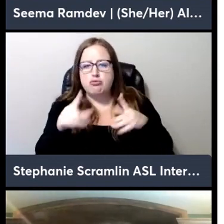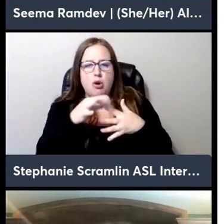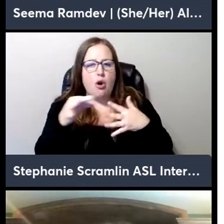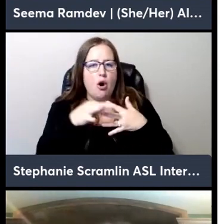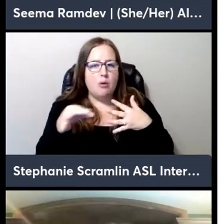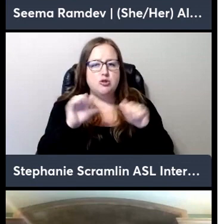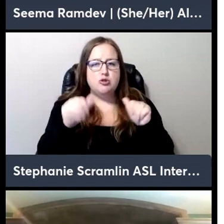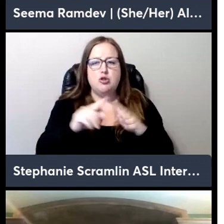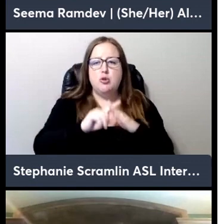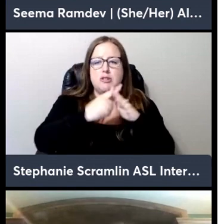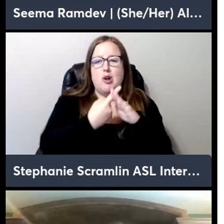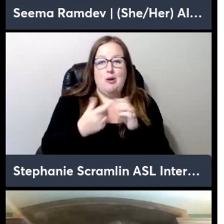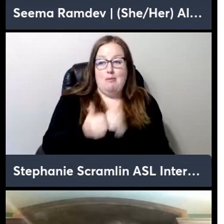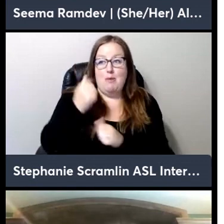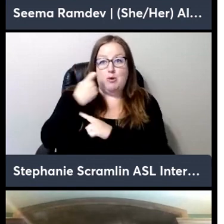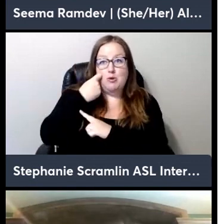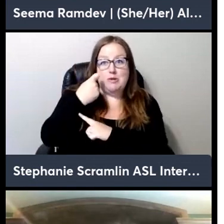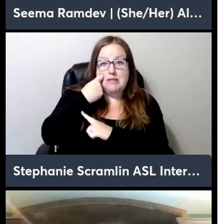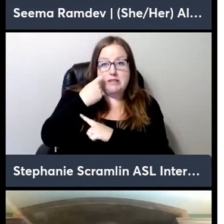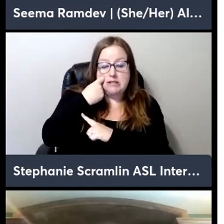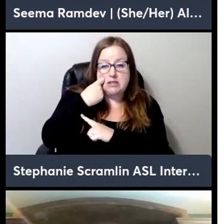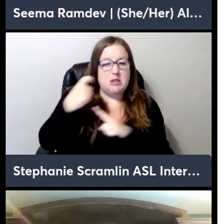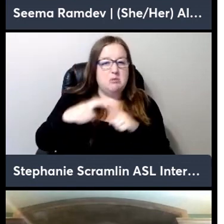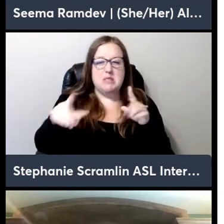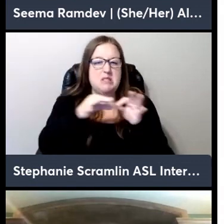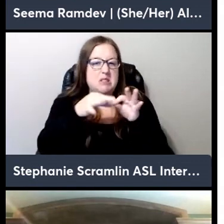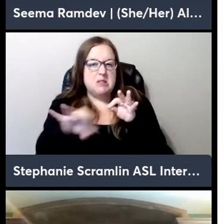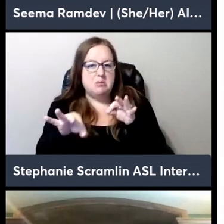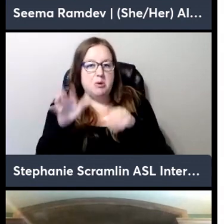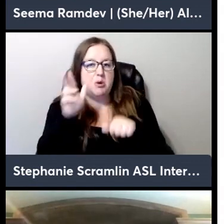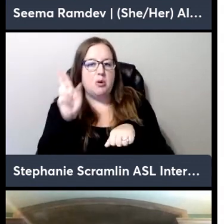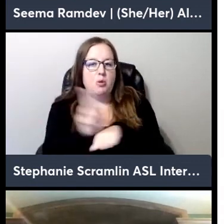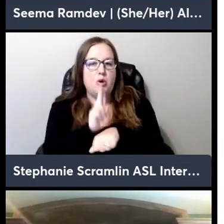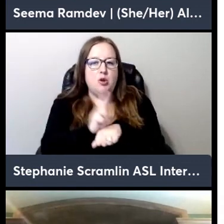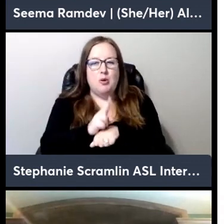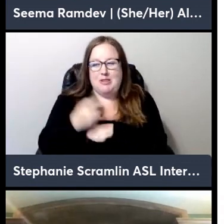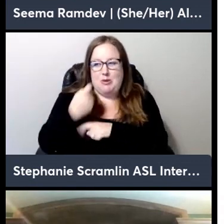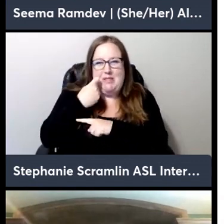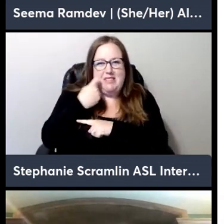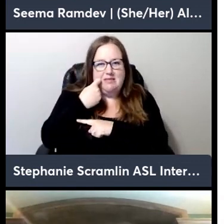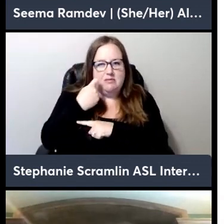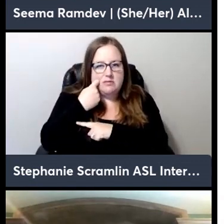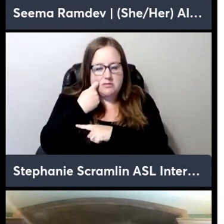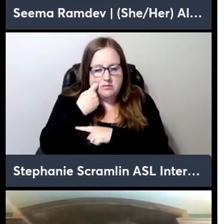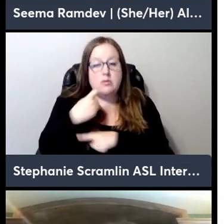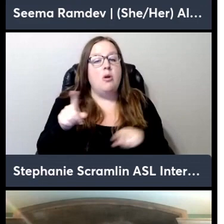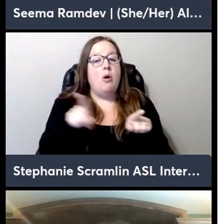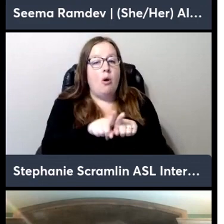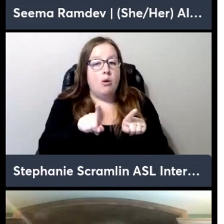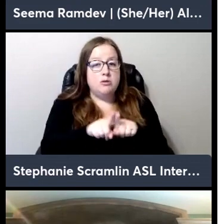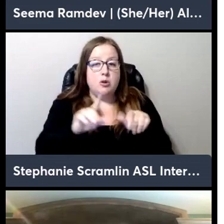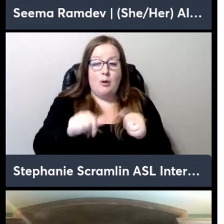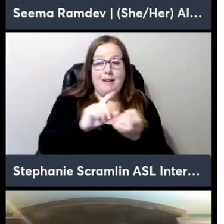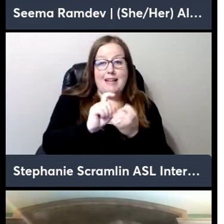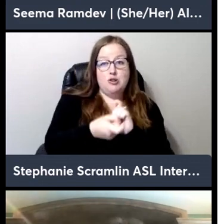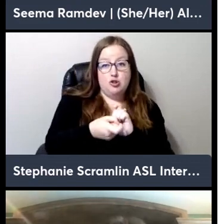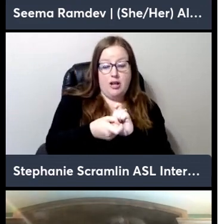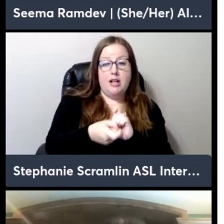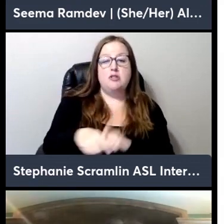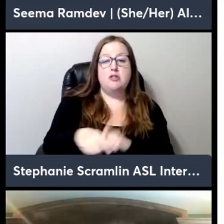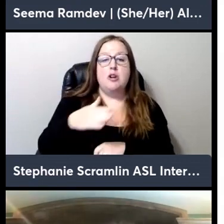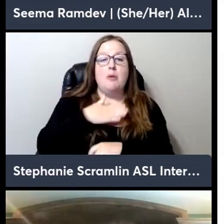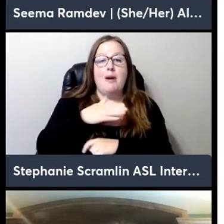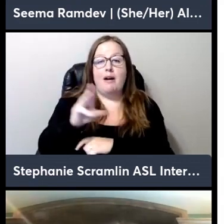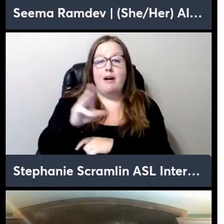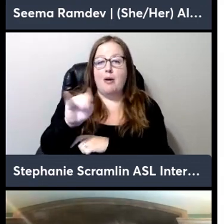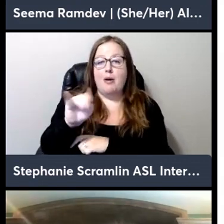from the latest. But to keep things simple, we will use the earliest. Also, I would like to change my micro batch processing